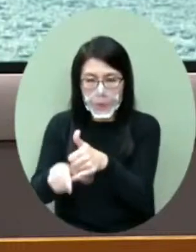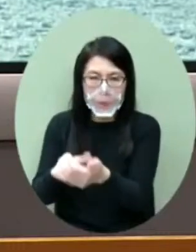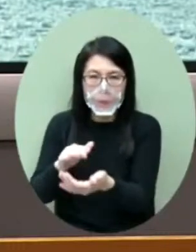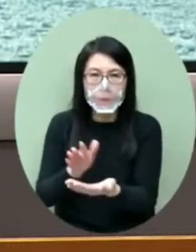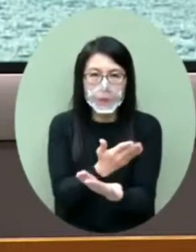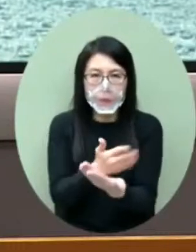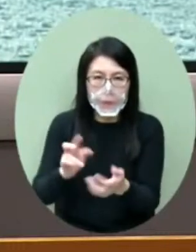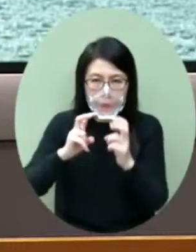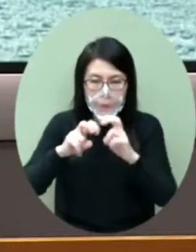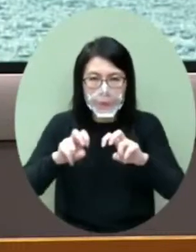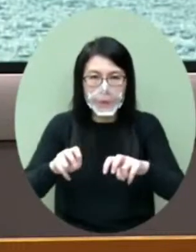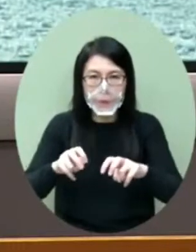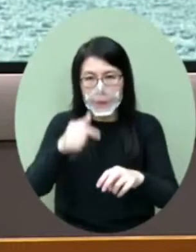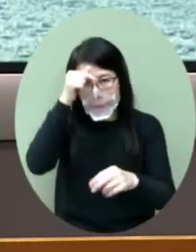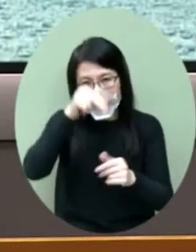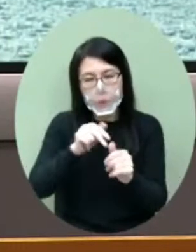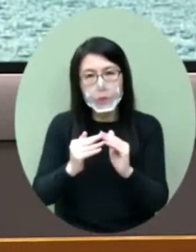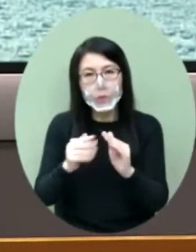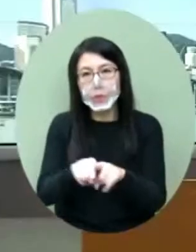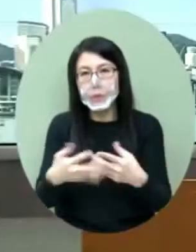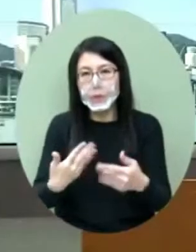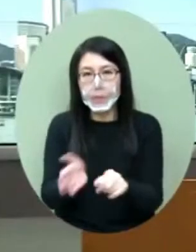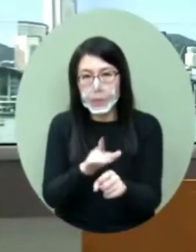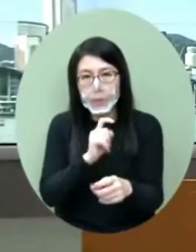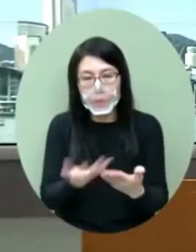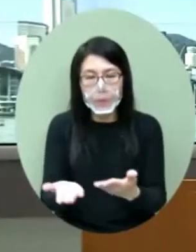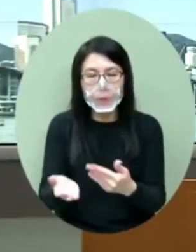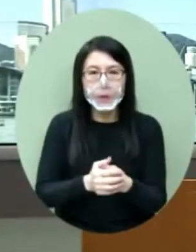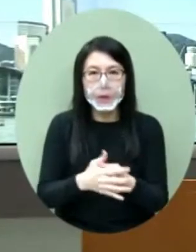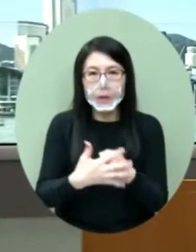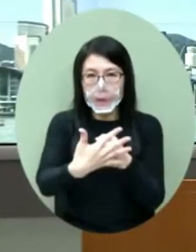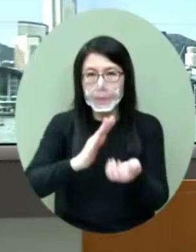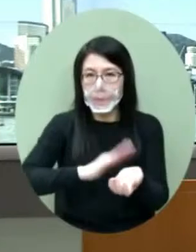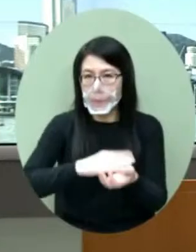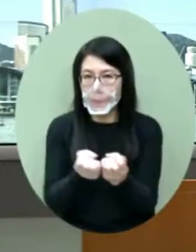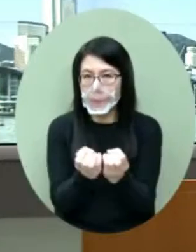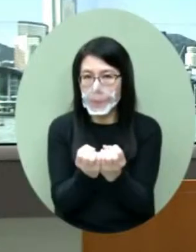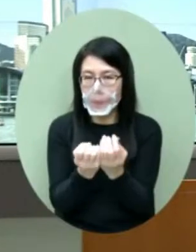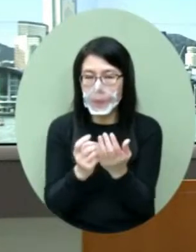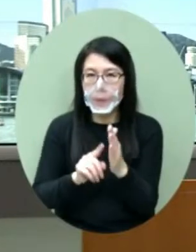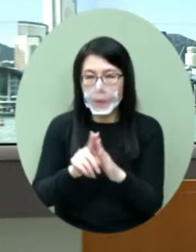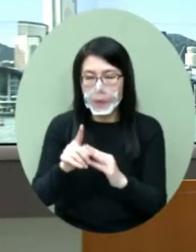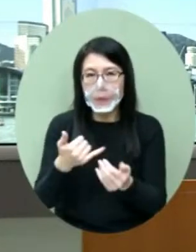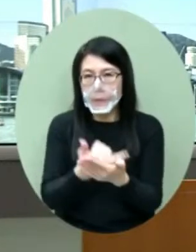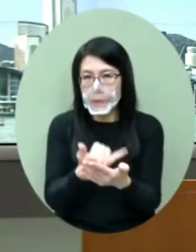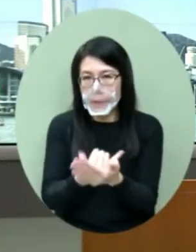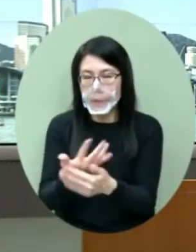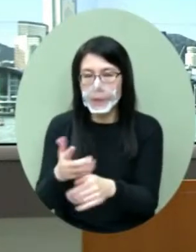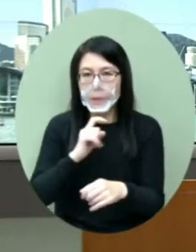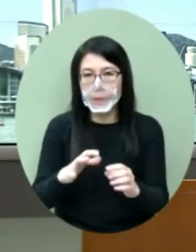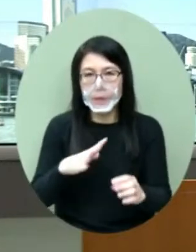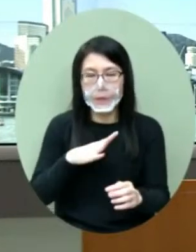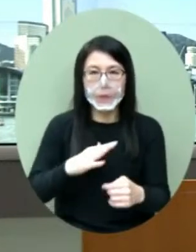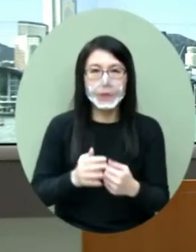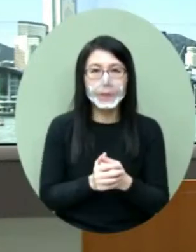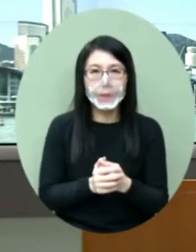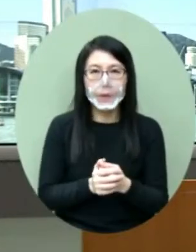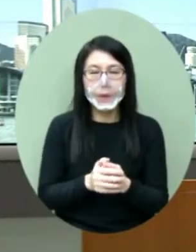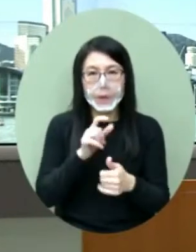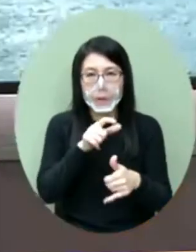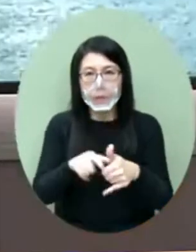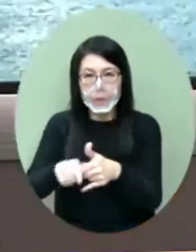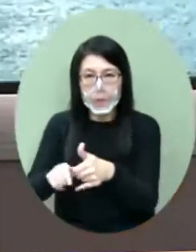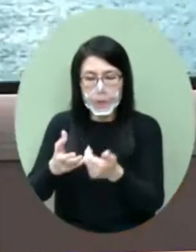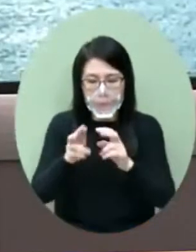And for the analysis of the death cases, I'll let the HA supplement. For the death cases in the fifth